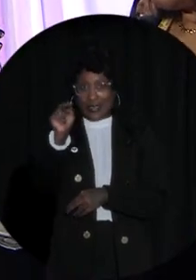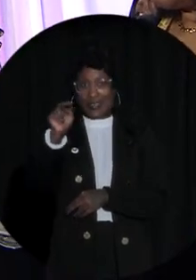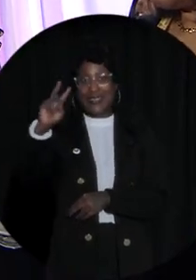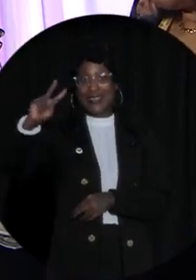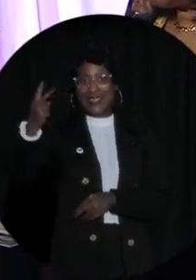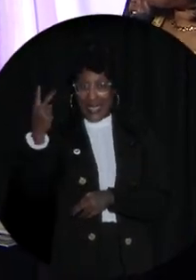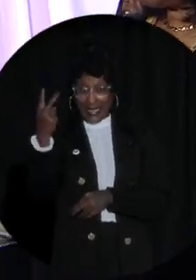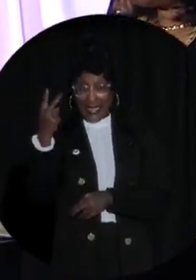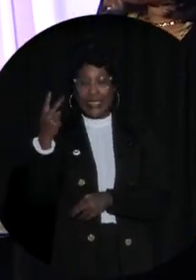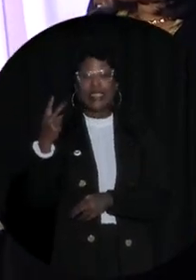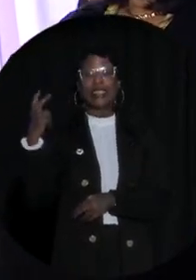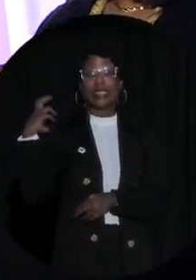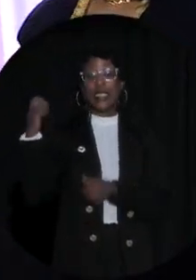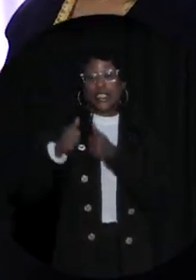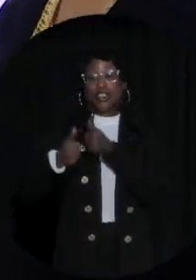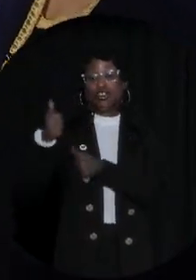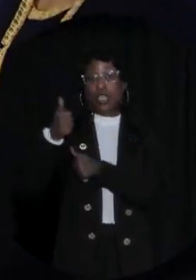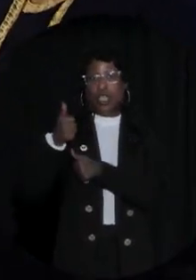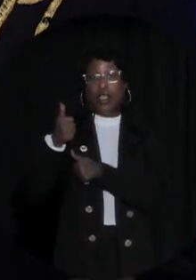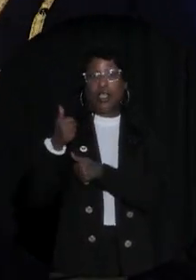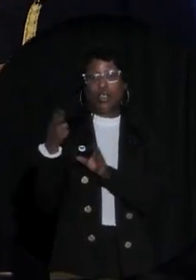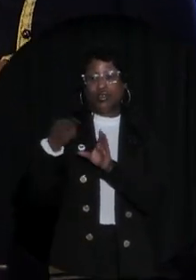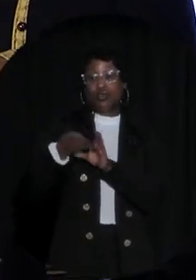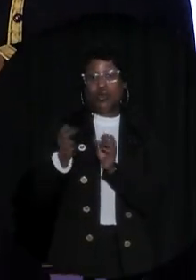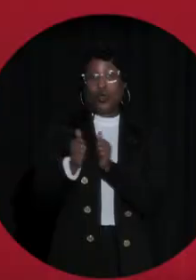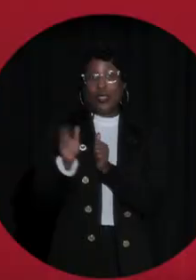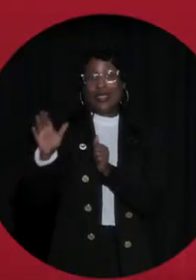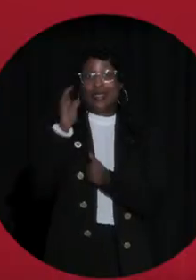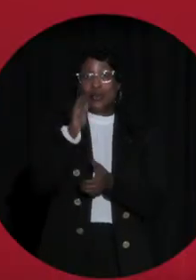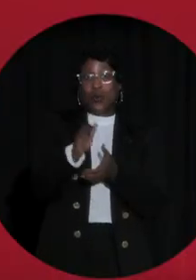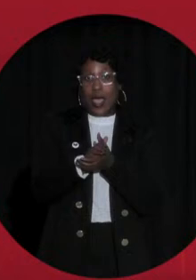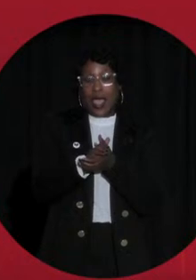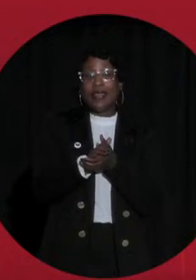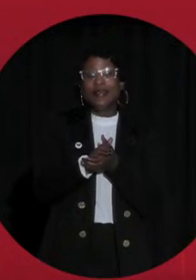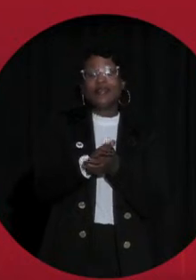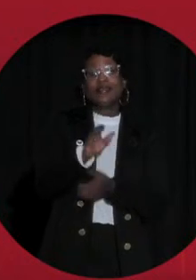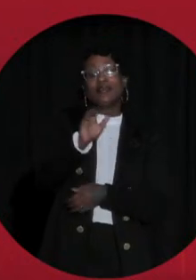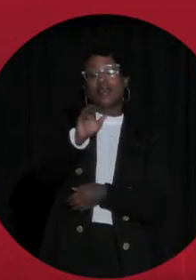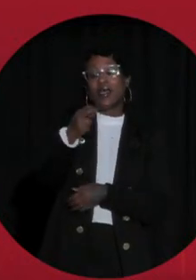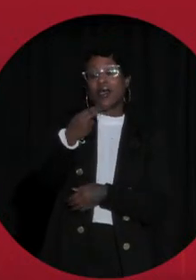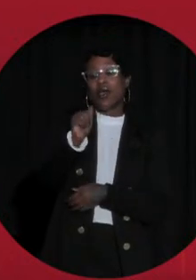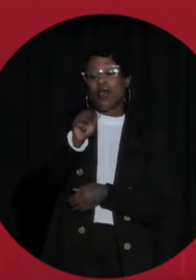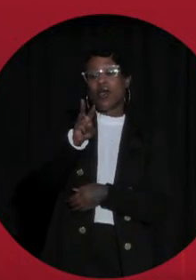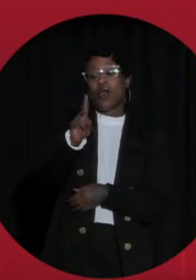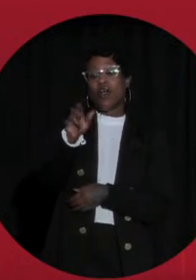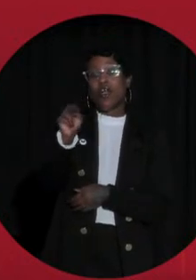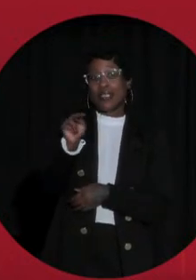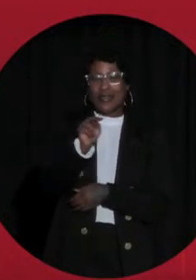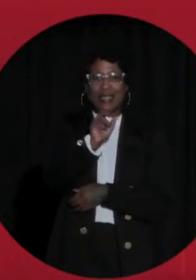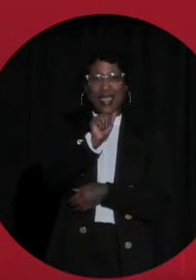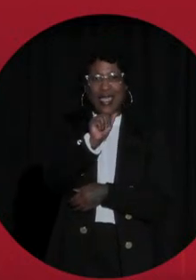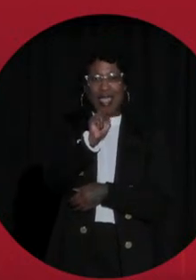member joined by his wife, Angie Reese Hawkins. If you will stand.